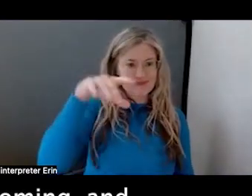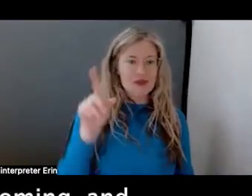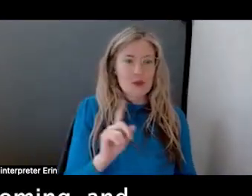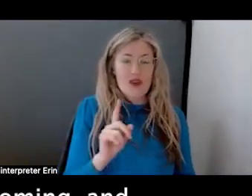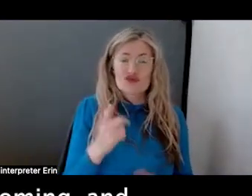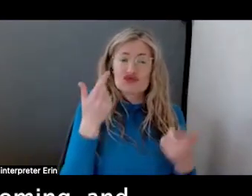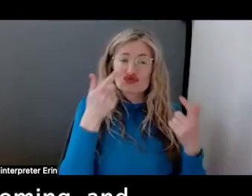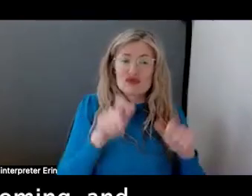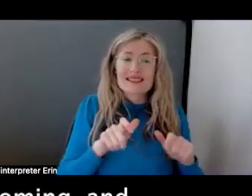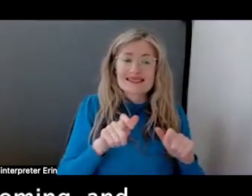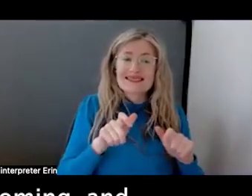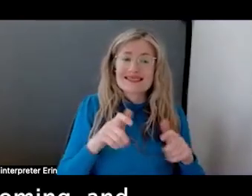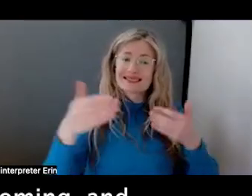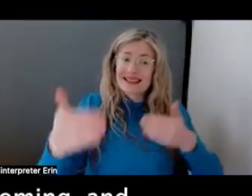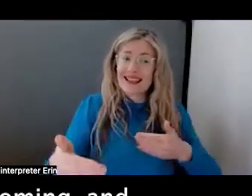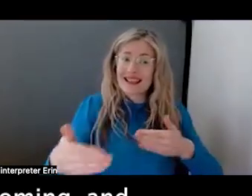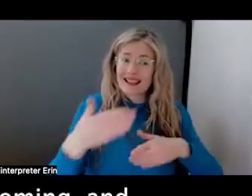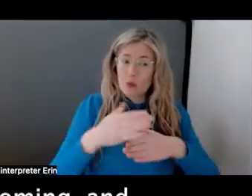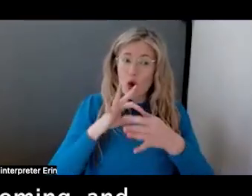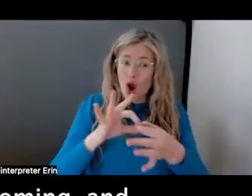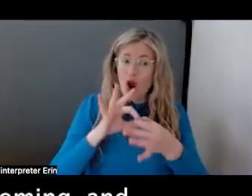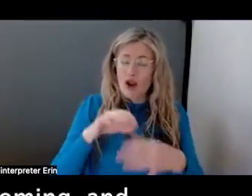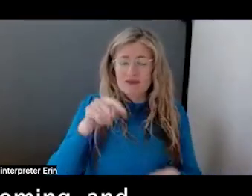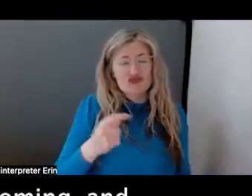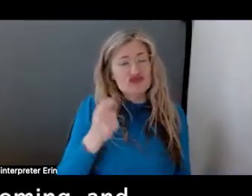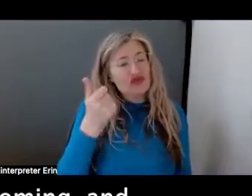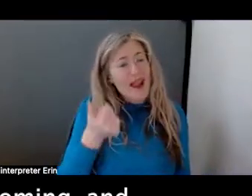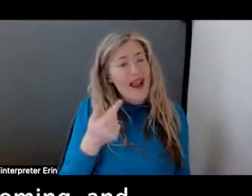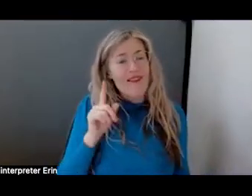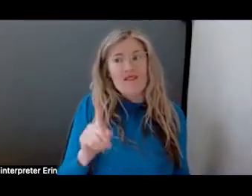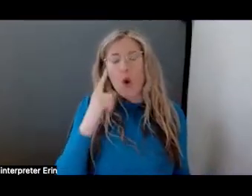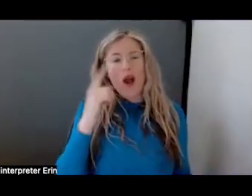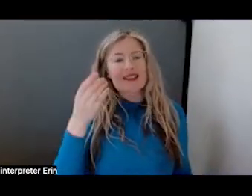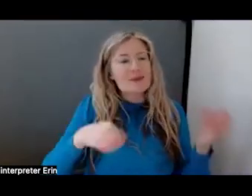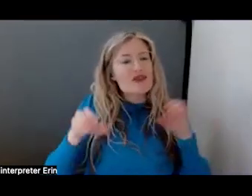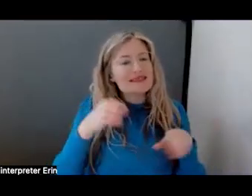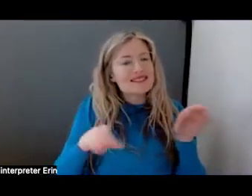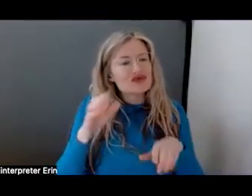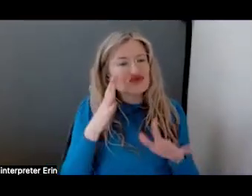is for spaces to experiment are becoming, and how rare